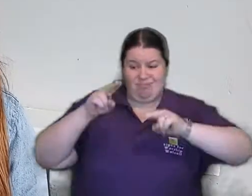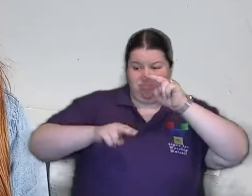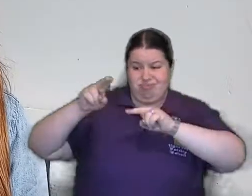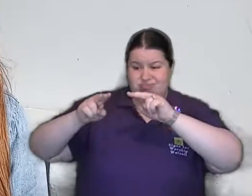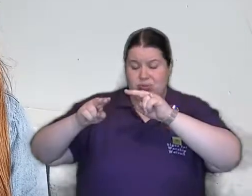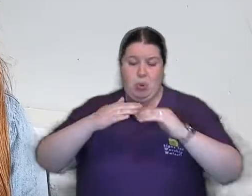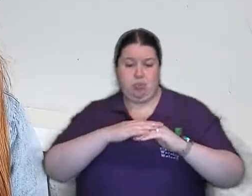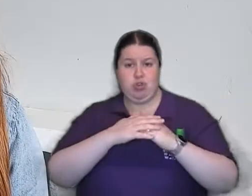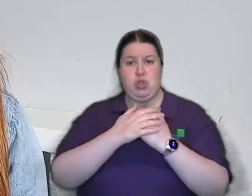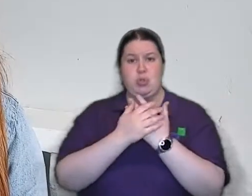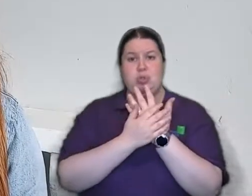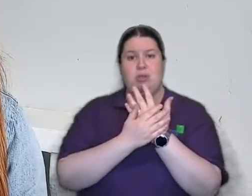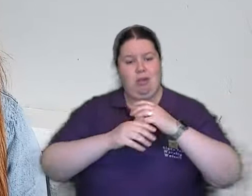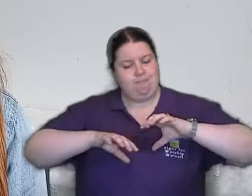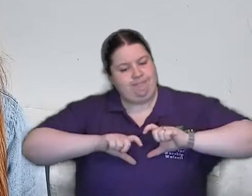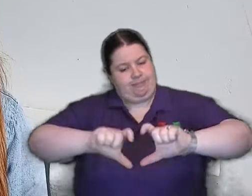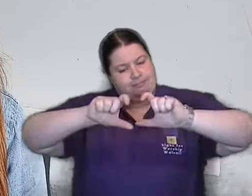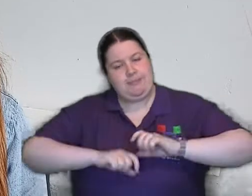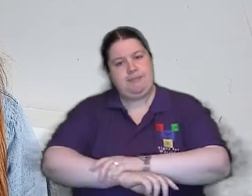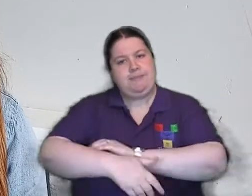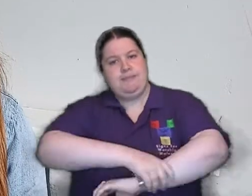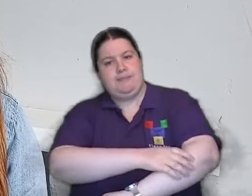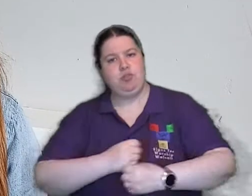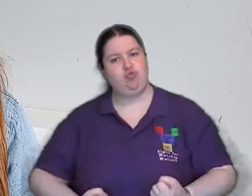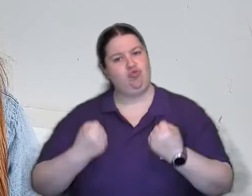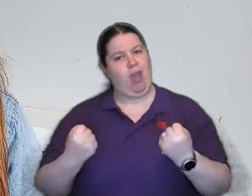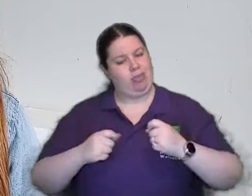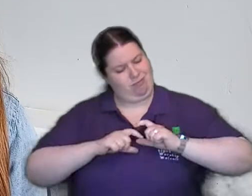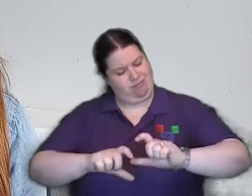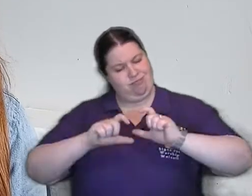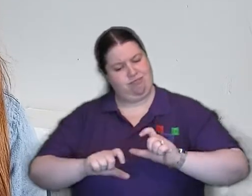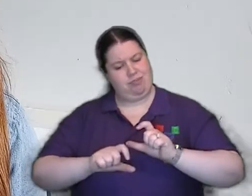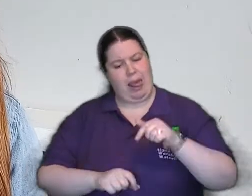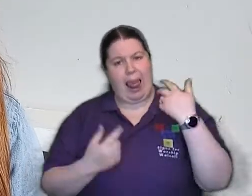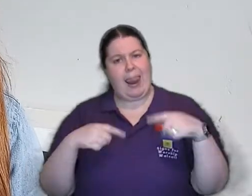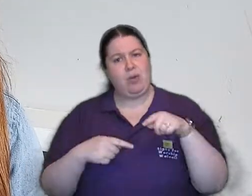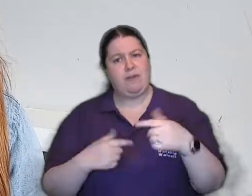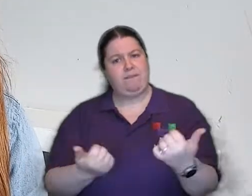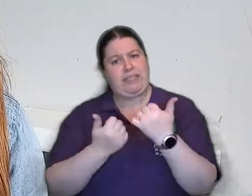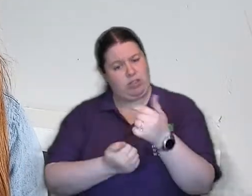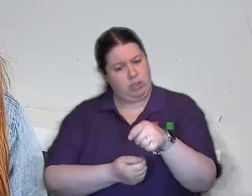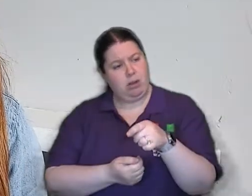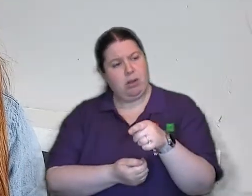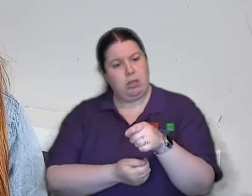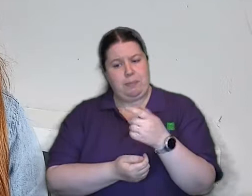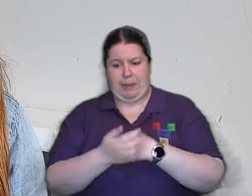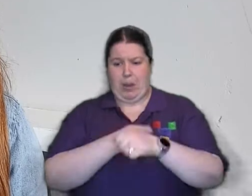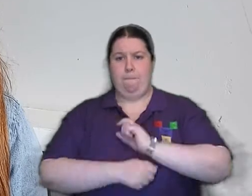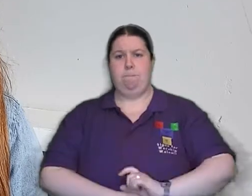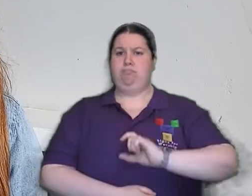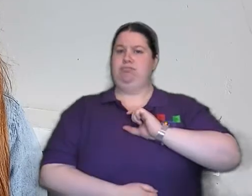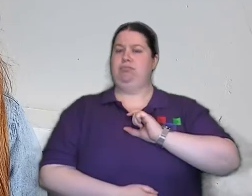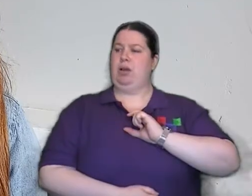you know that the testing of your faith produces perseverance. Let perseverance finish its work